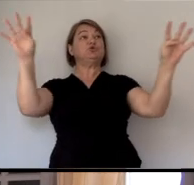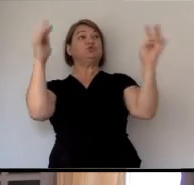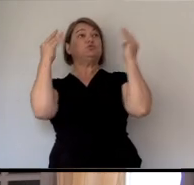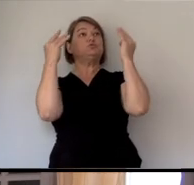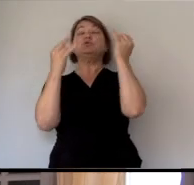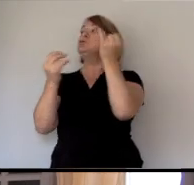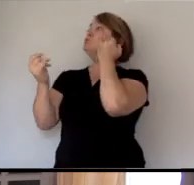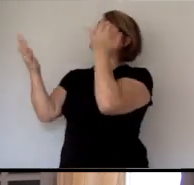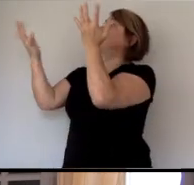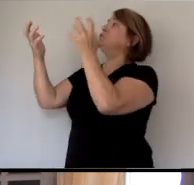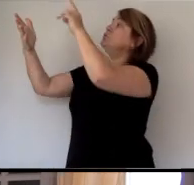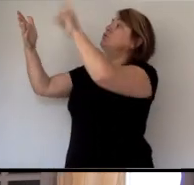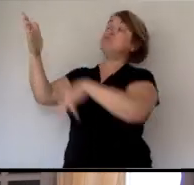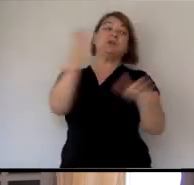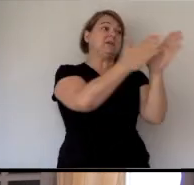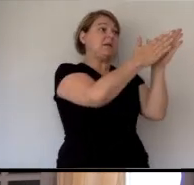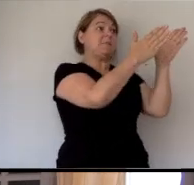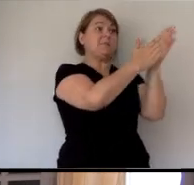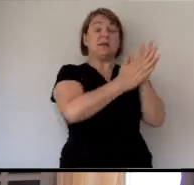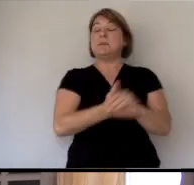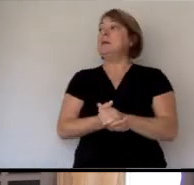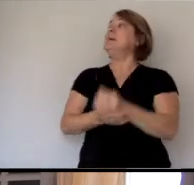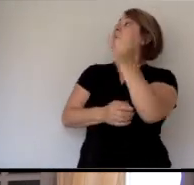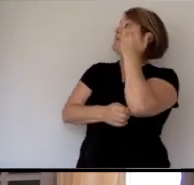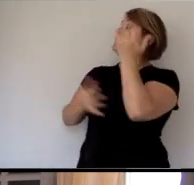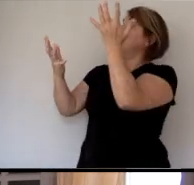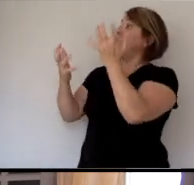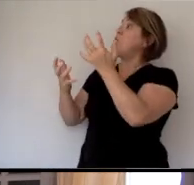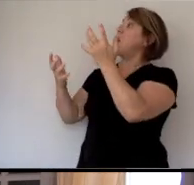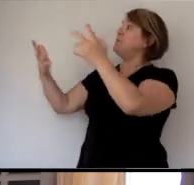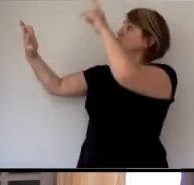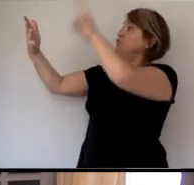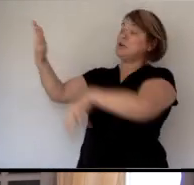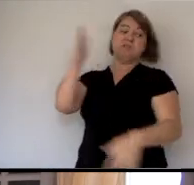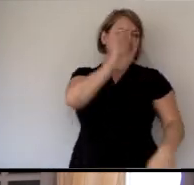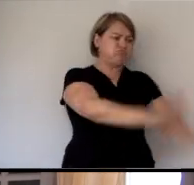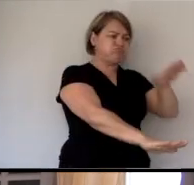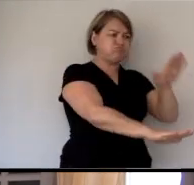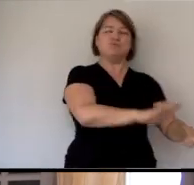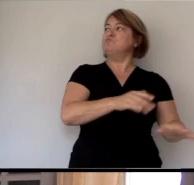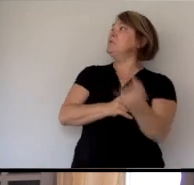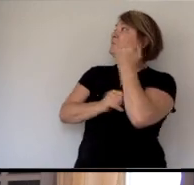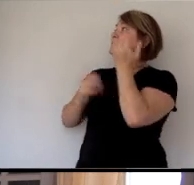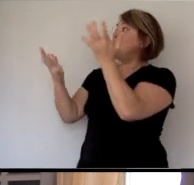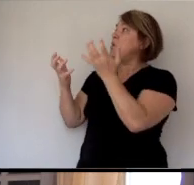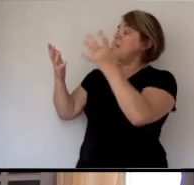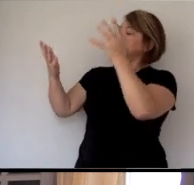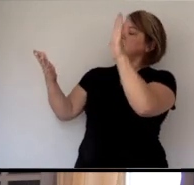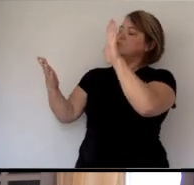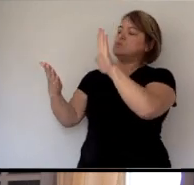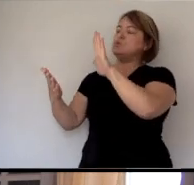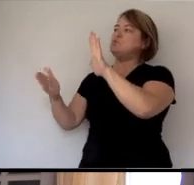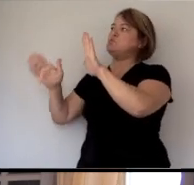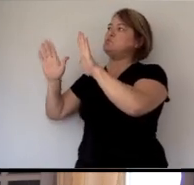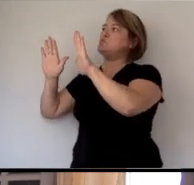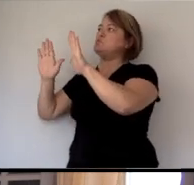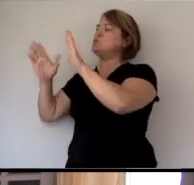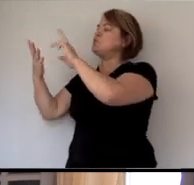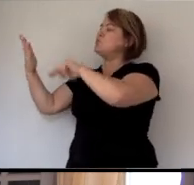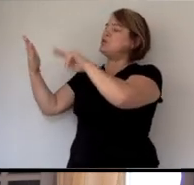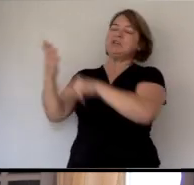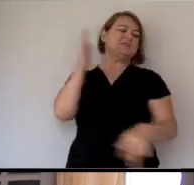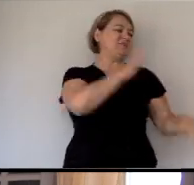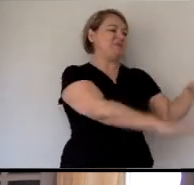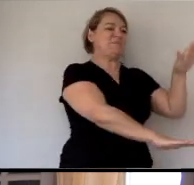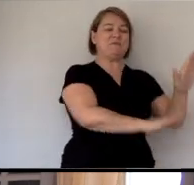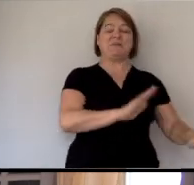If you want to read a book, clap your hands. If you want to read a book, stomp your feet. If you want to read a book, stomp your feet. If